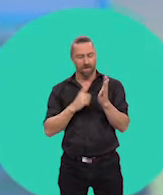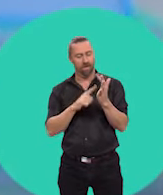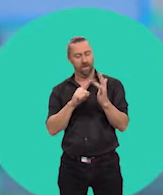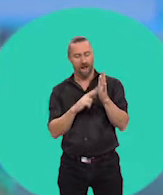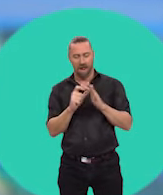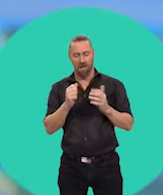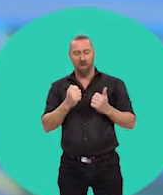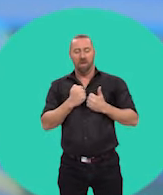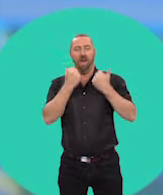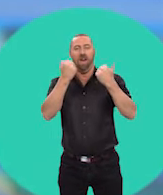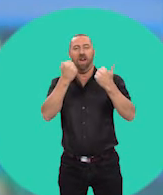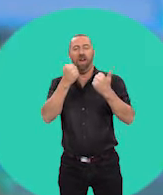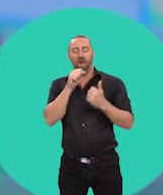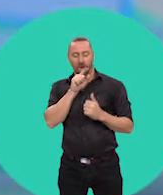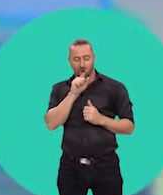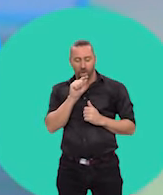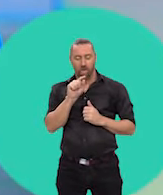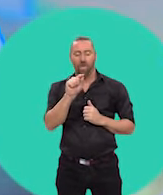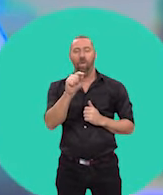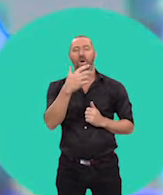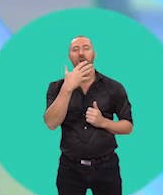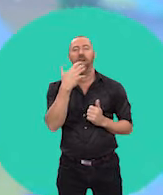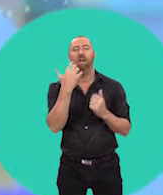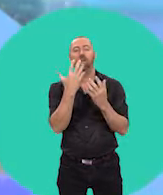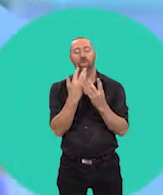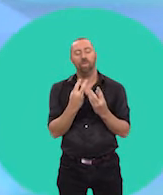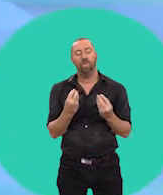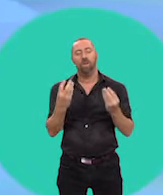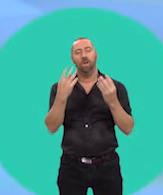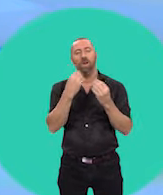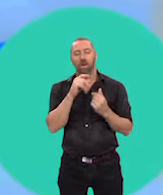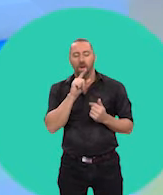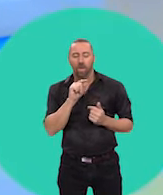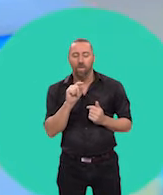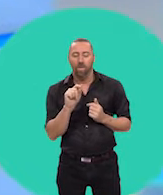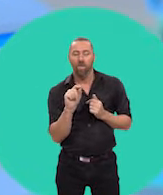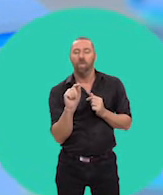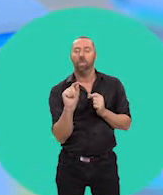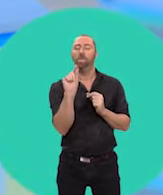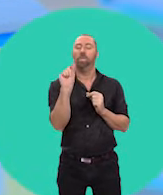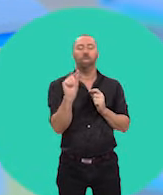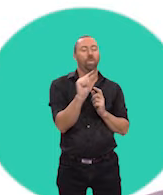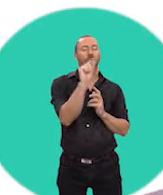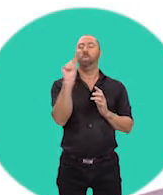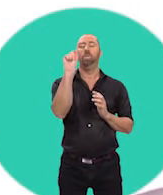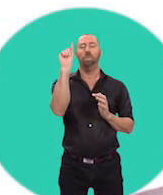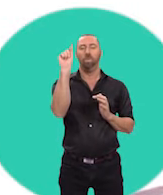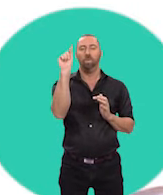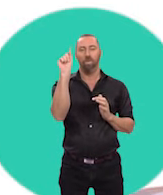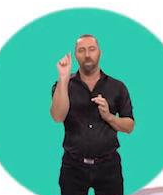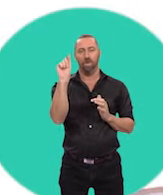gentle tune. A quiet lullaby of twitters and whistles.